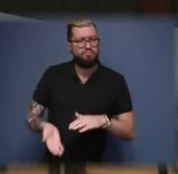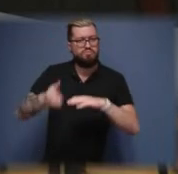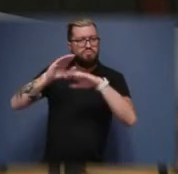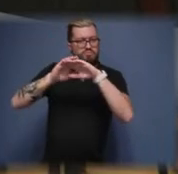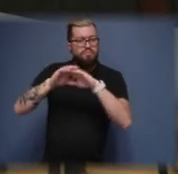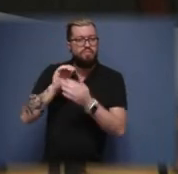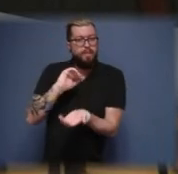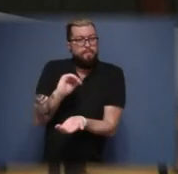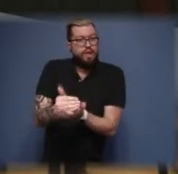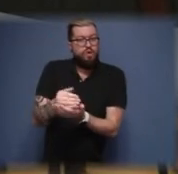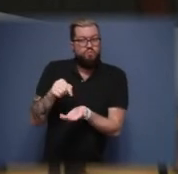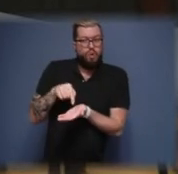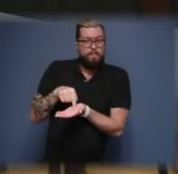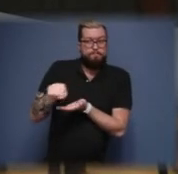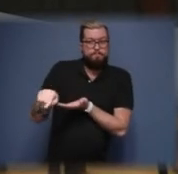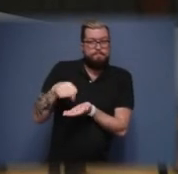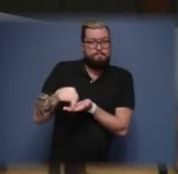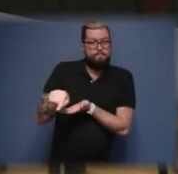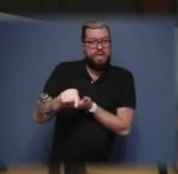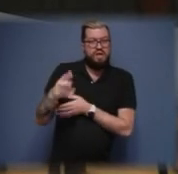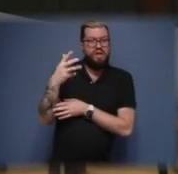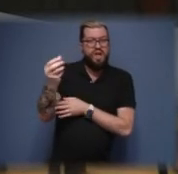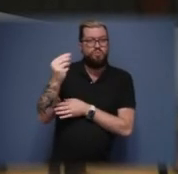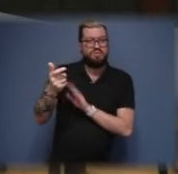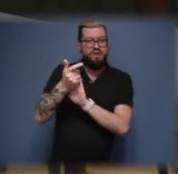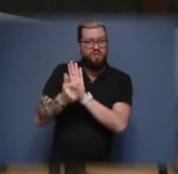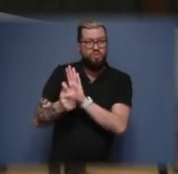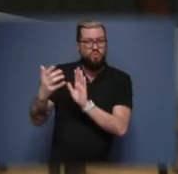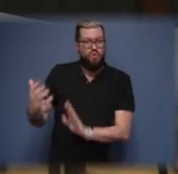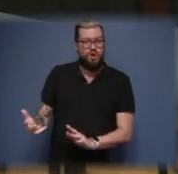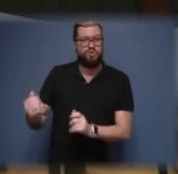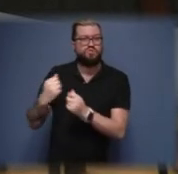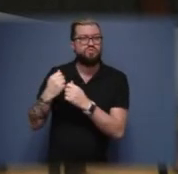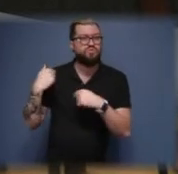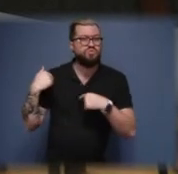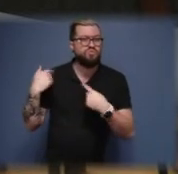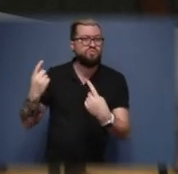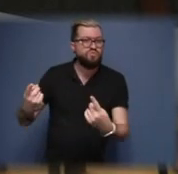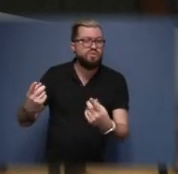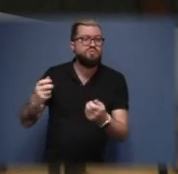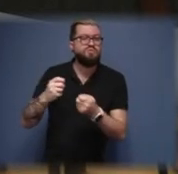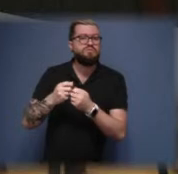amount that we're paying outside solicitors since the